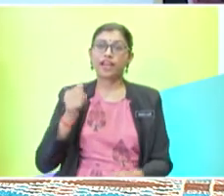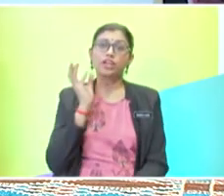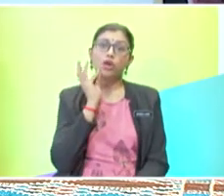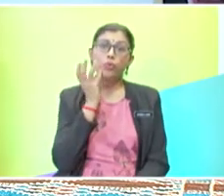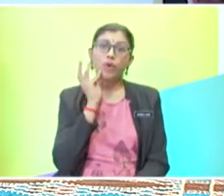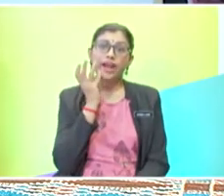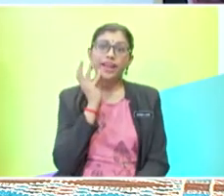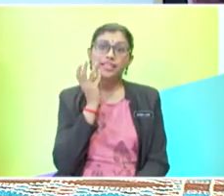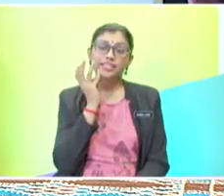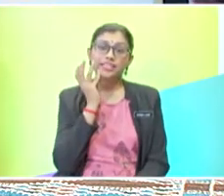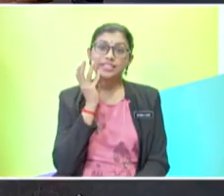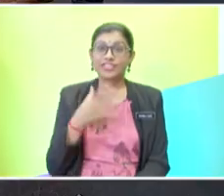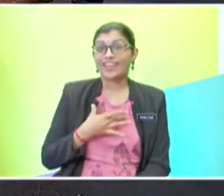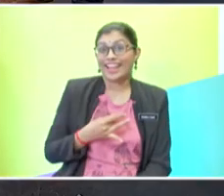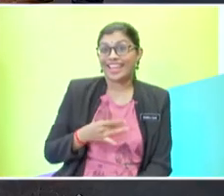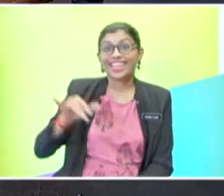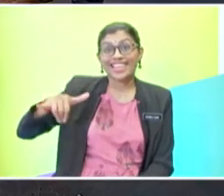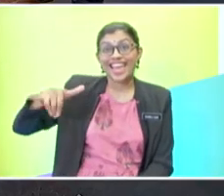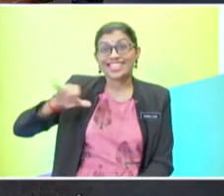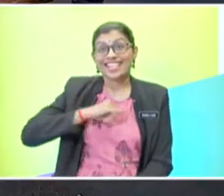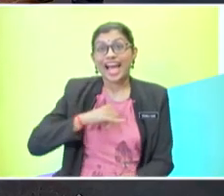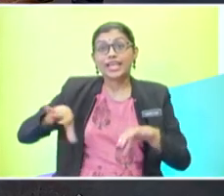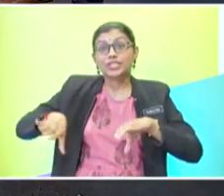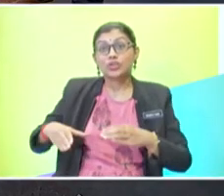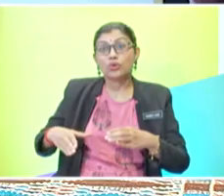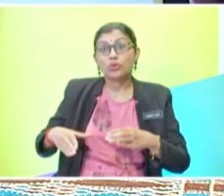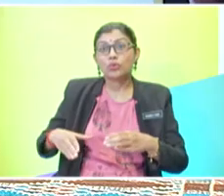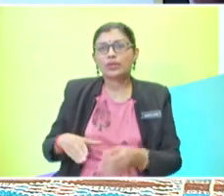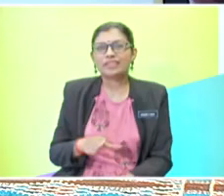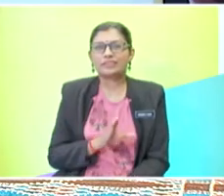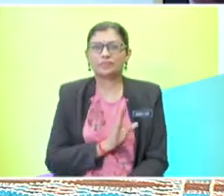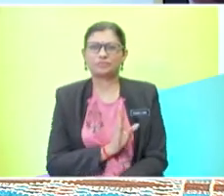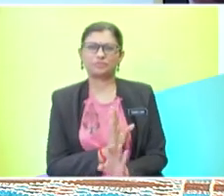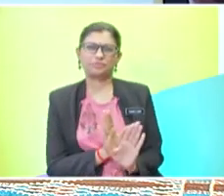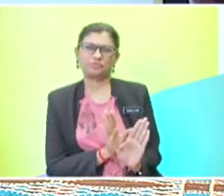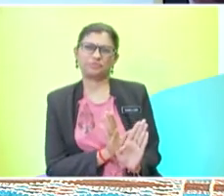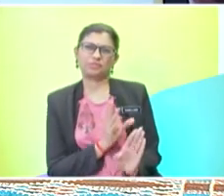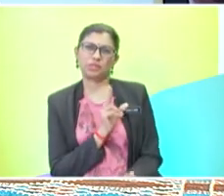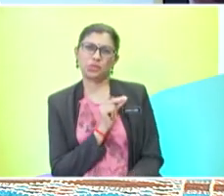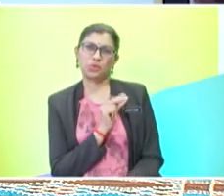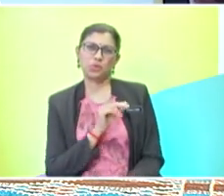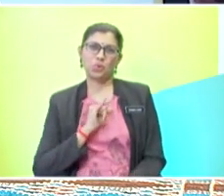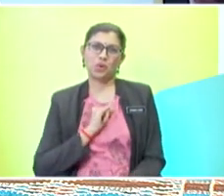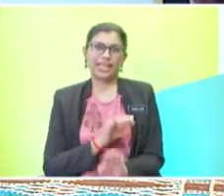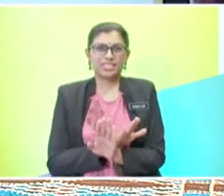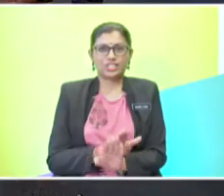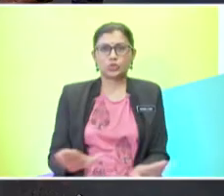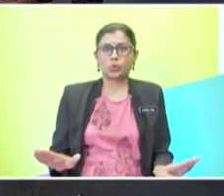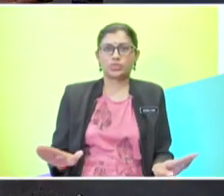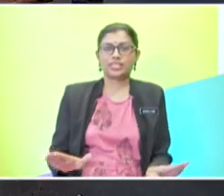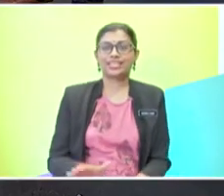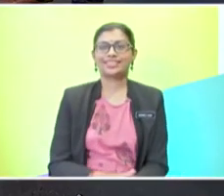I do. Yes. And what if you do not like it? Ooh, then I'll say, no, I don't.